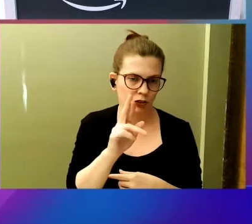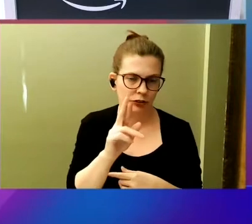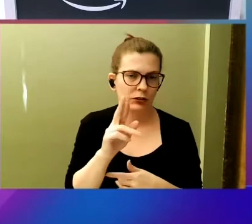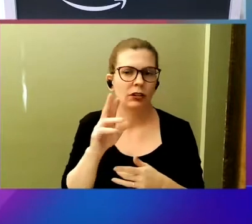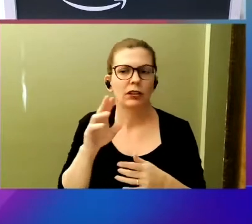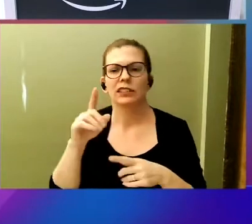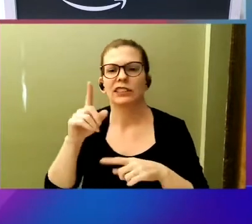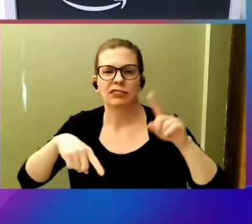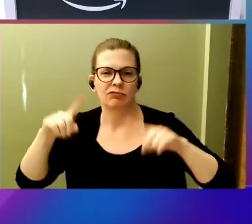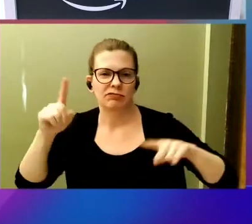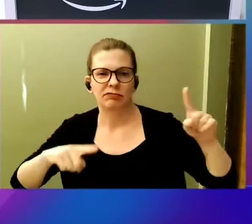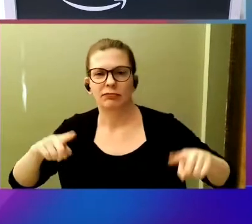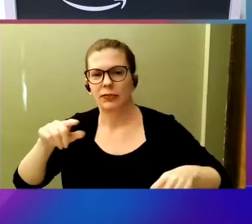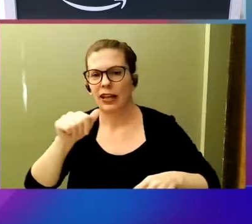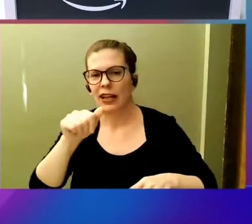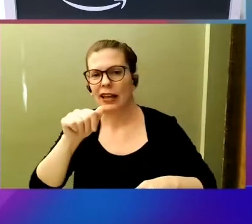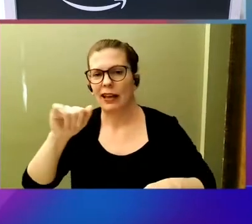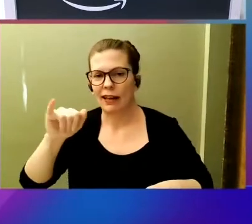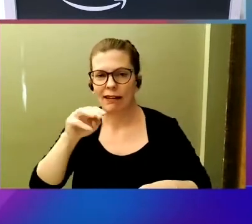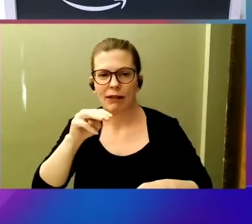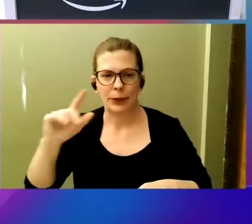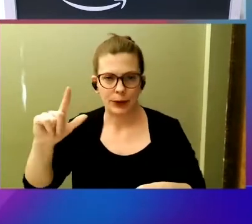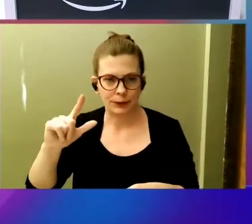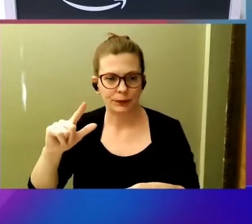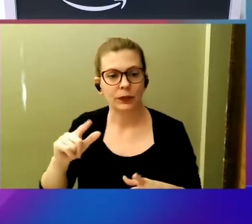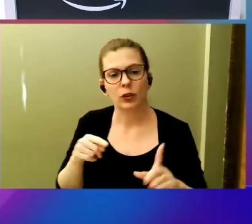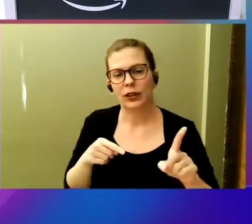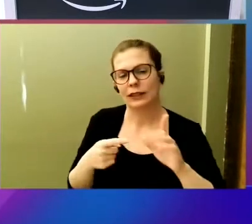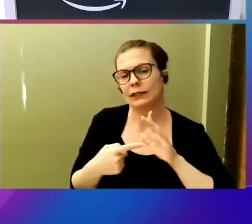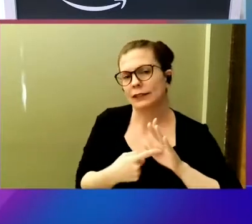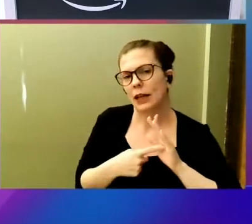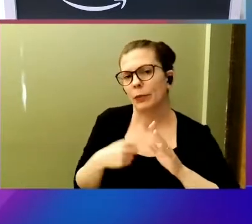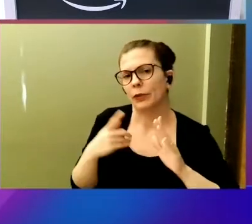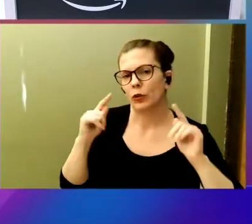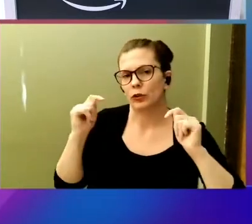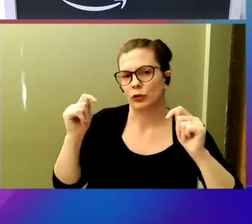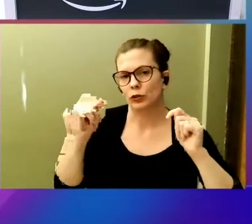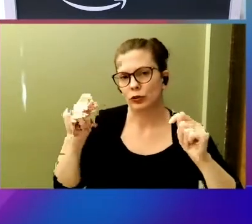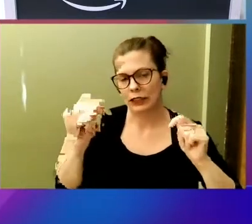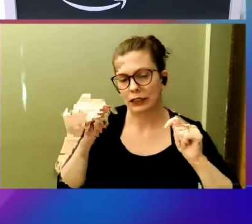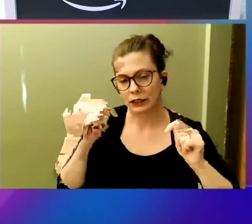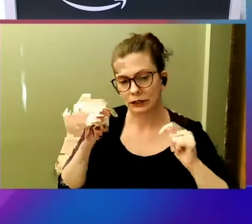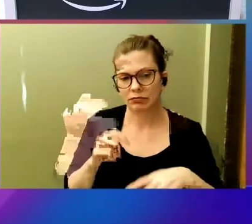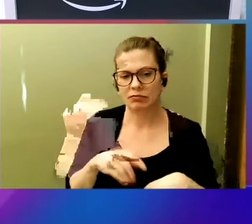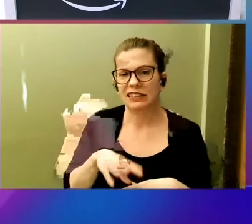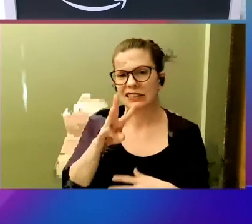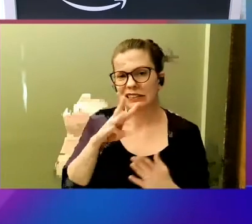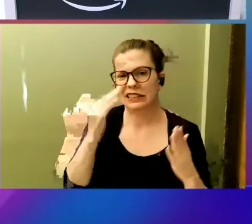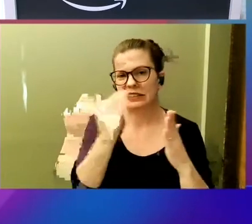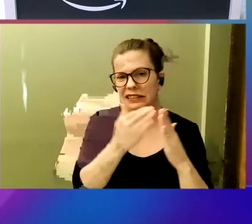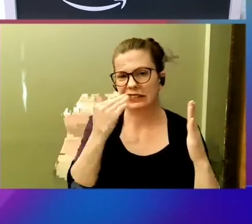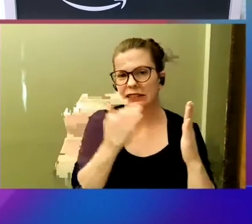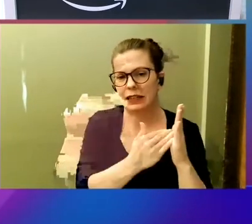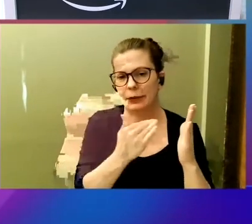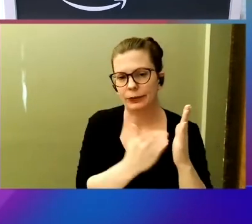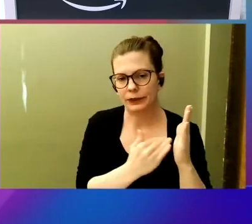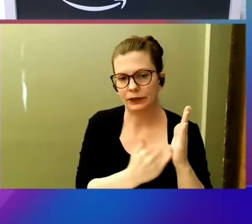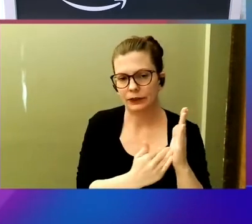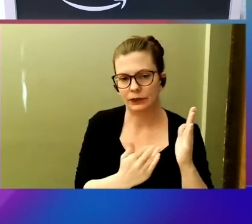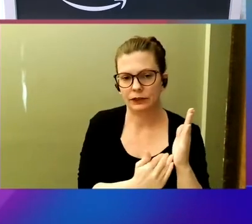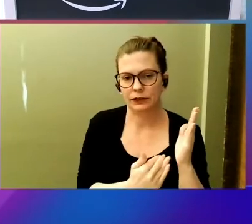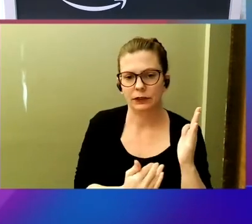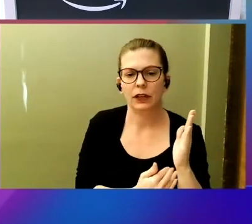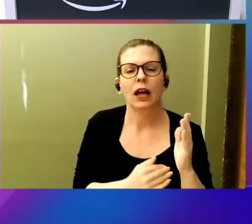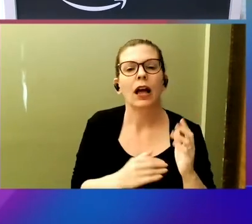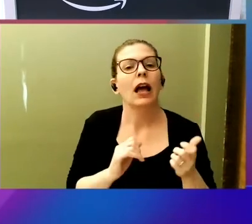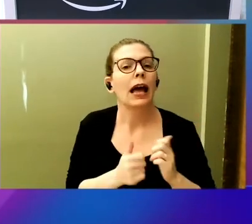and ML. So this is an example of tutorial, 6 steps, how to kind of go through this